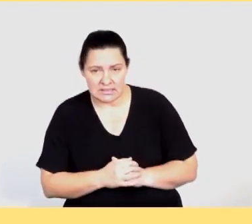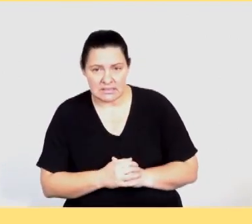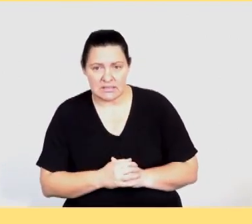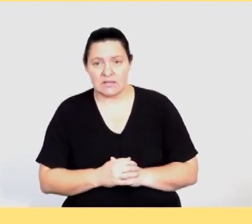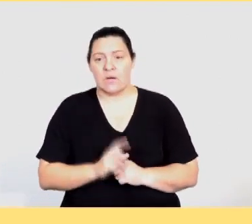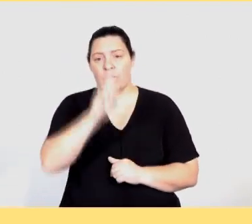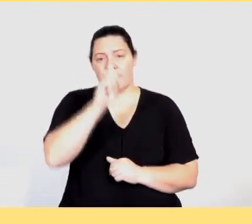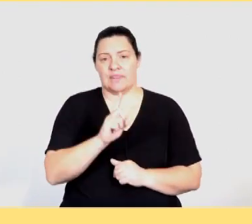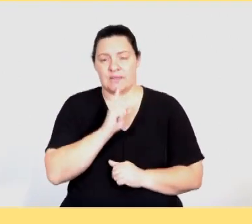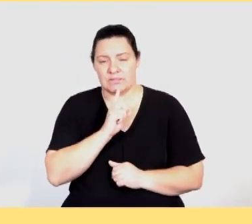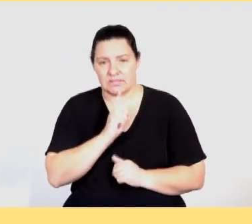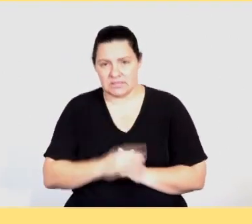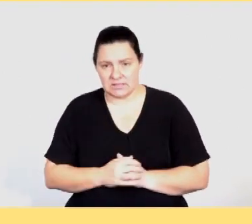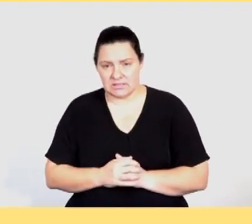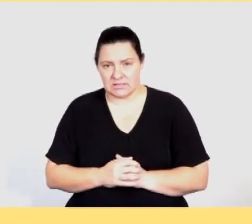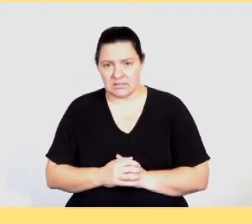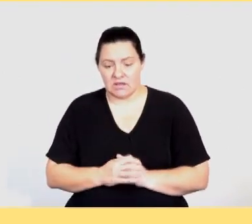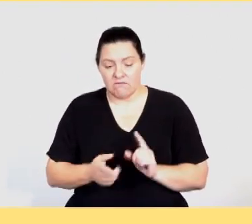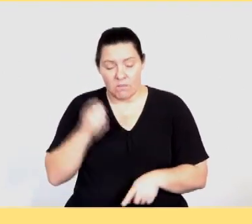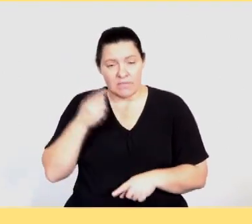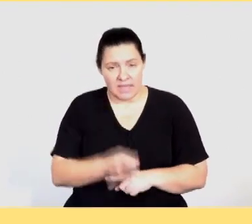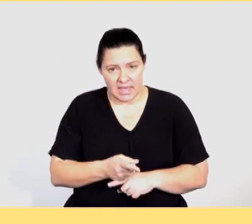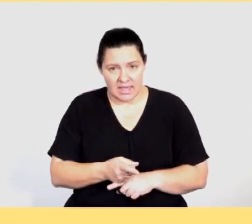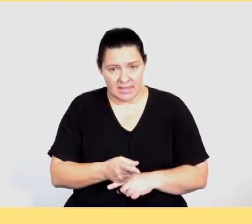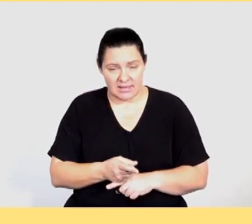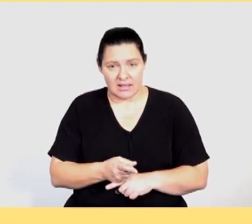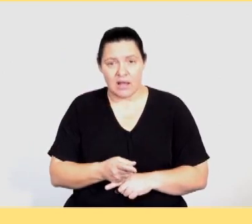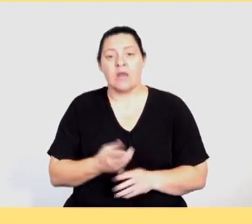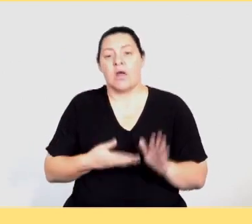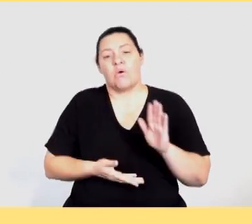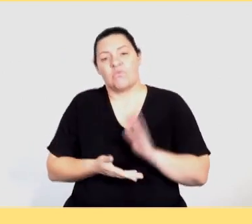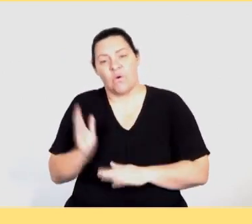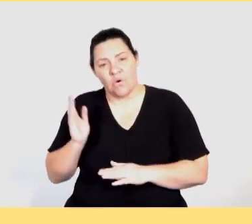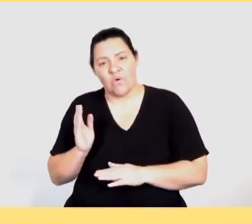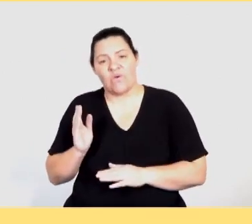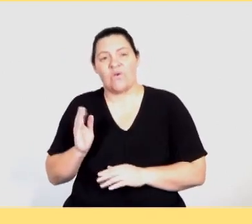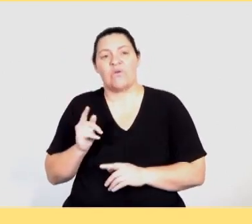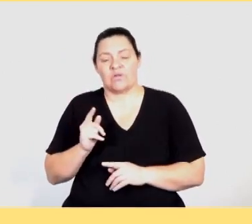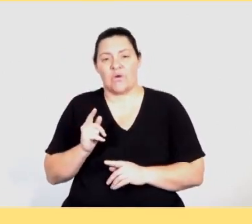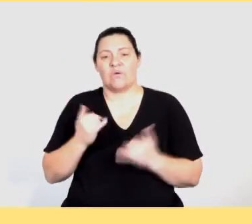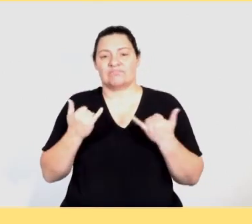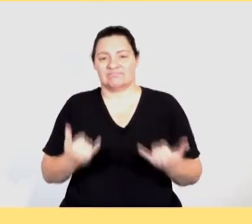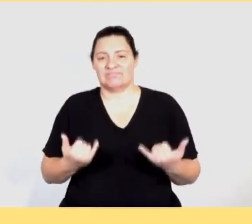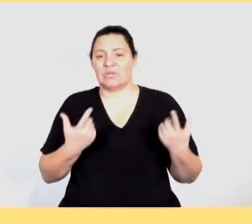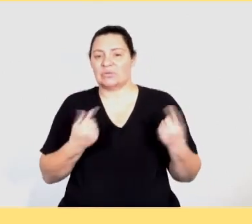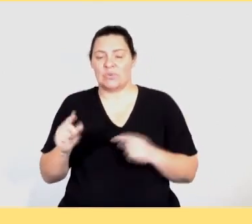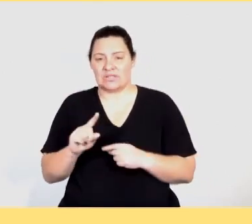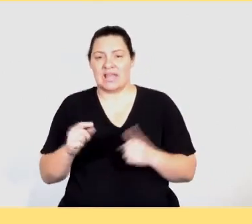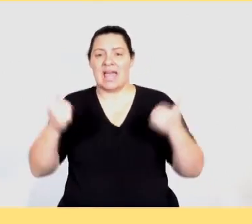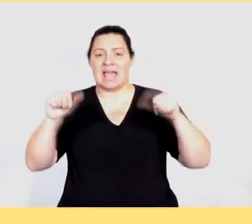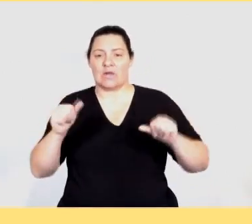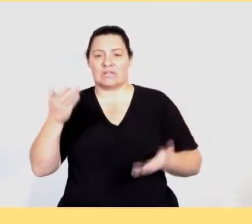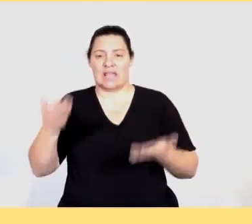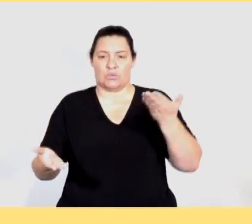there? 1,000. After this, my dear learners, let us go and we will now do